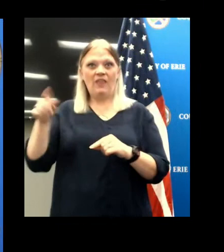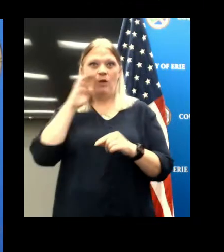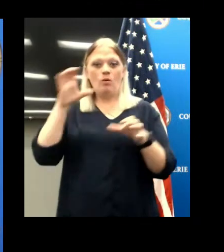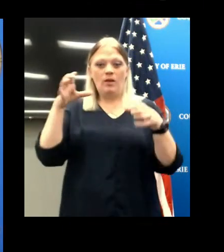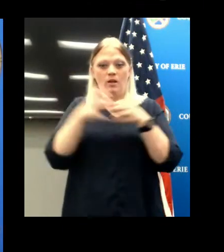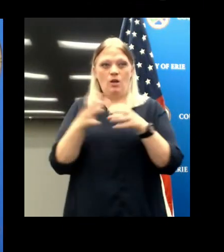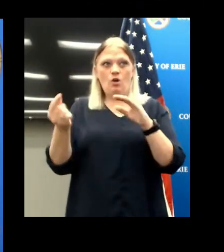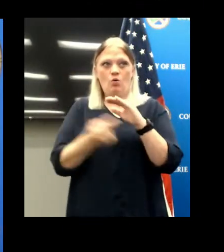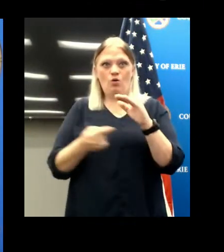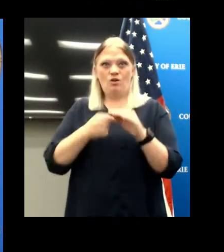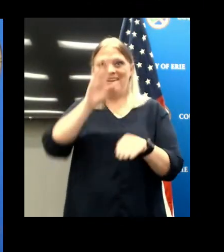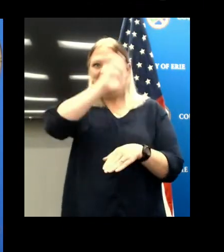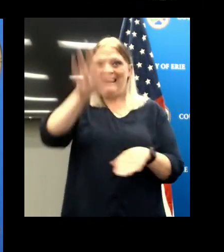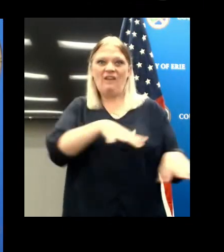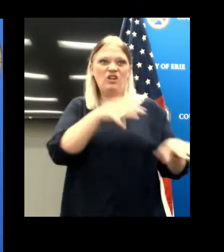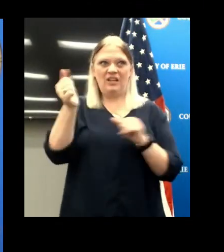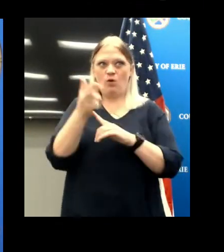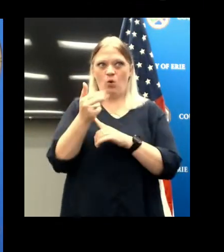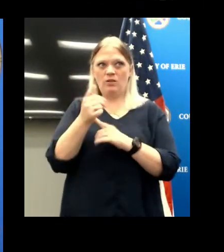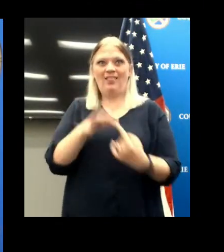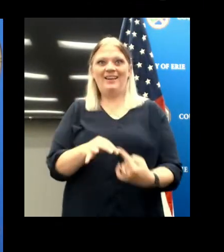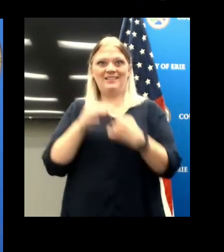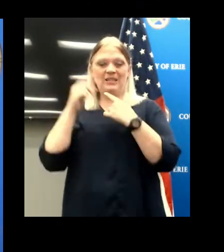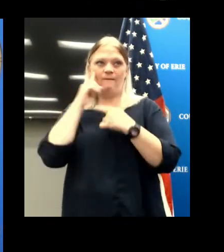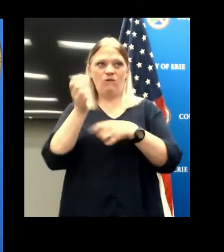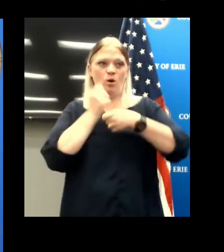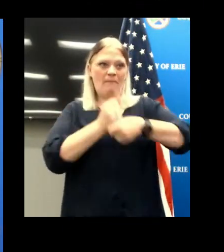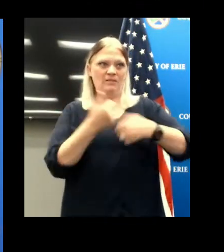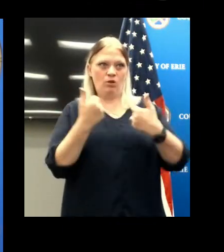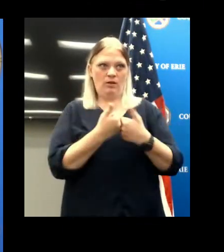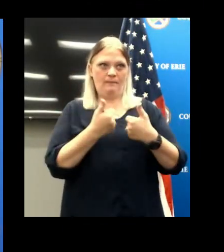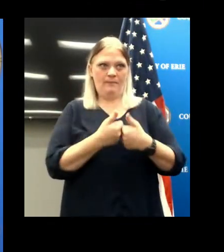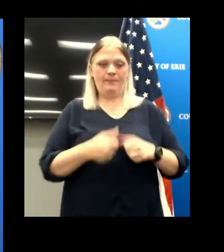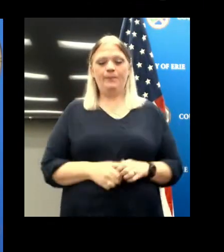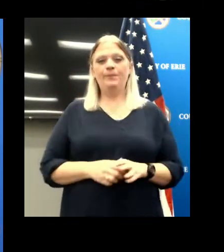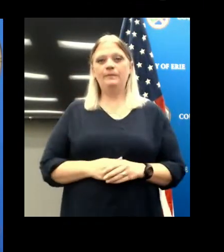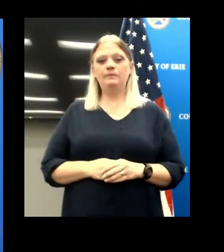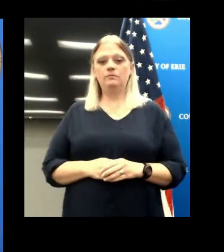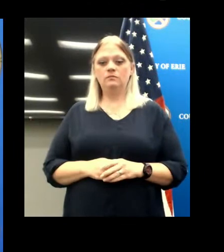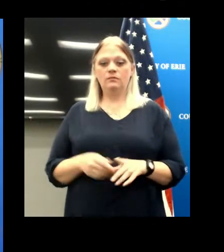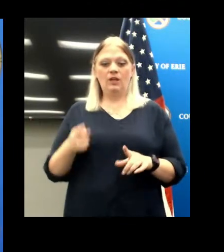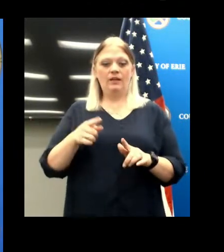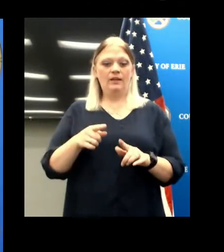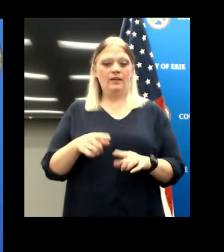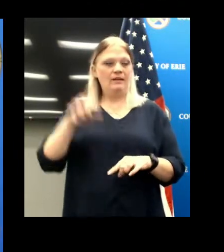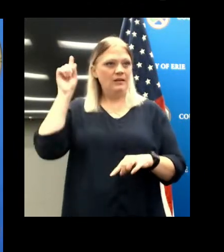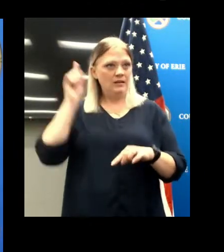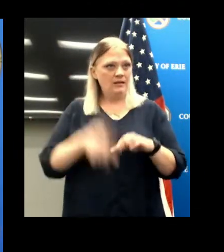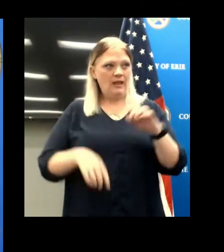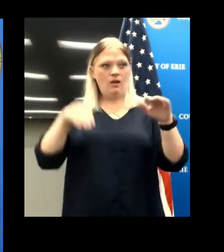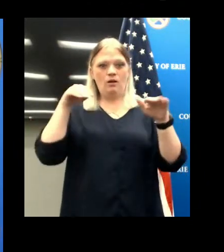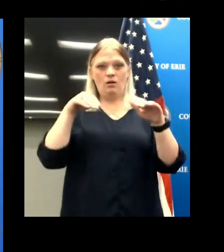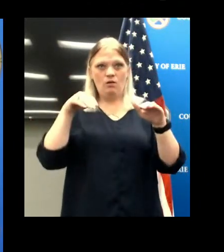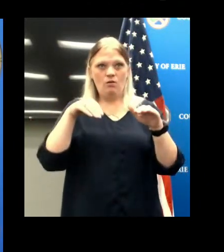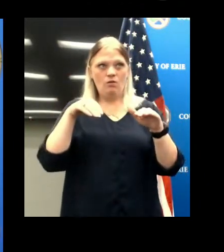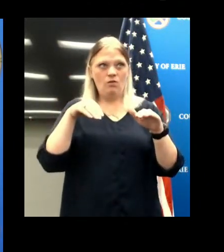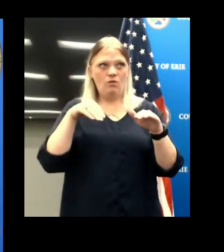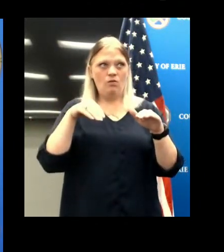quarantined never to leave the hotel except when they're going to the baseball game. They could not go into the general